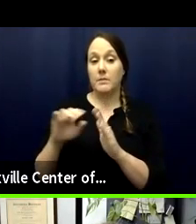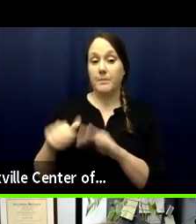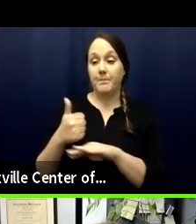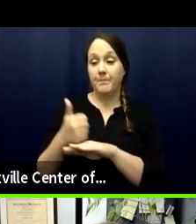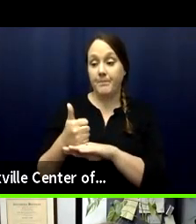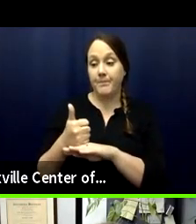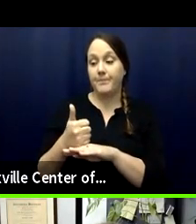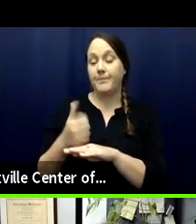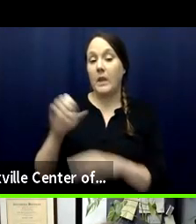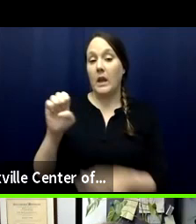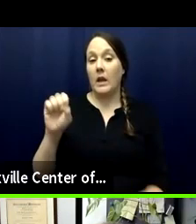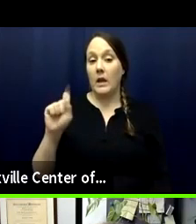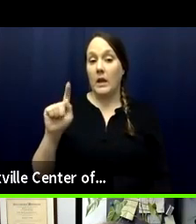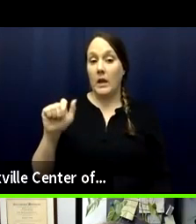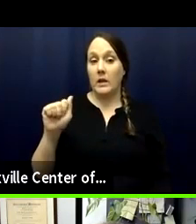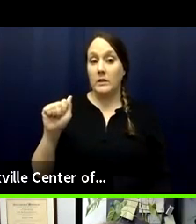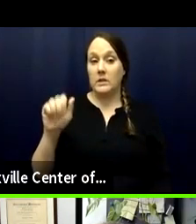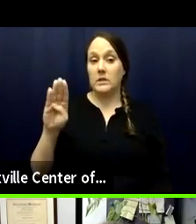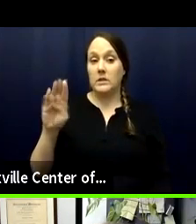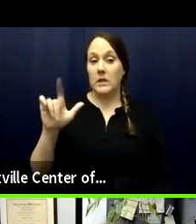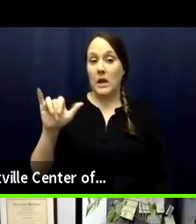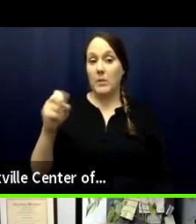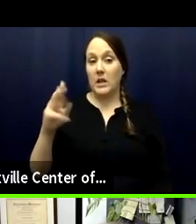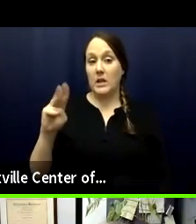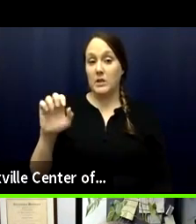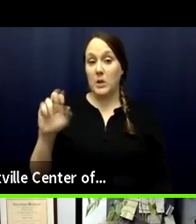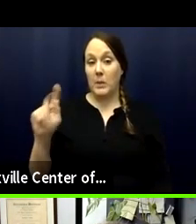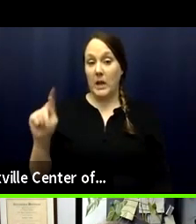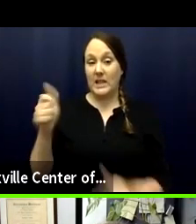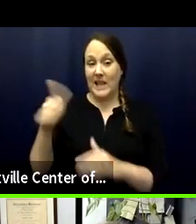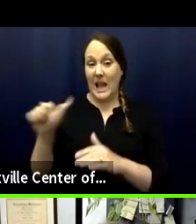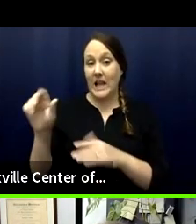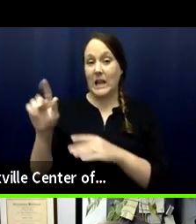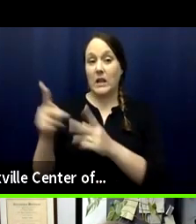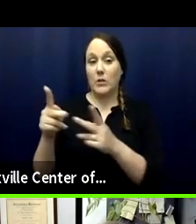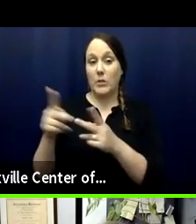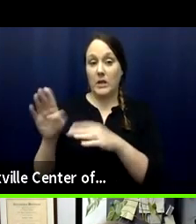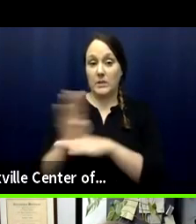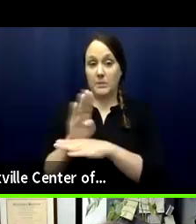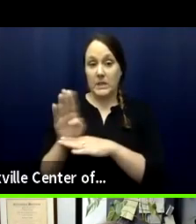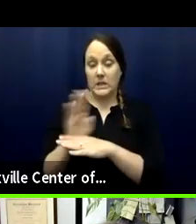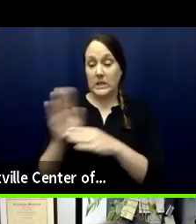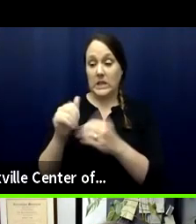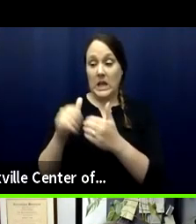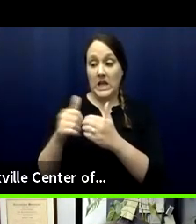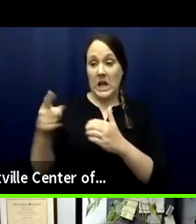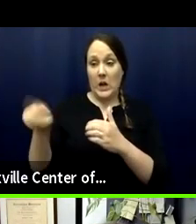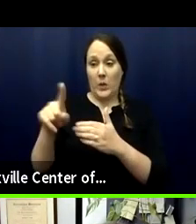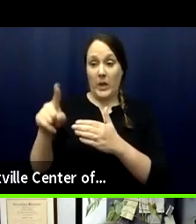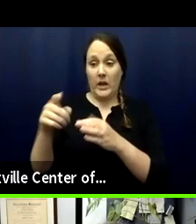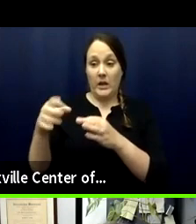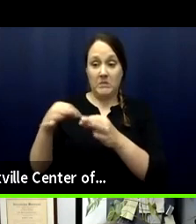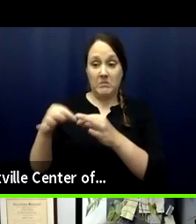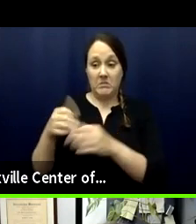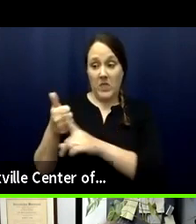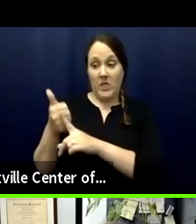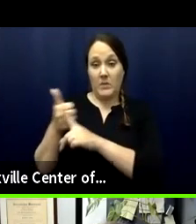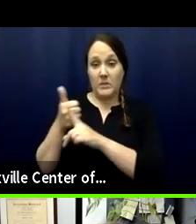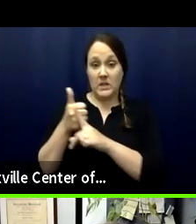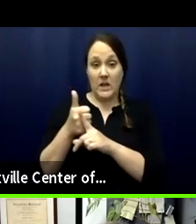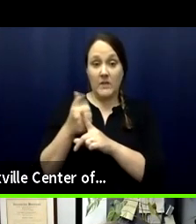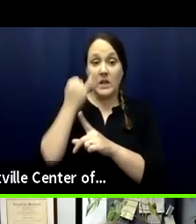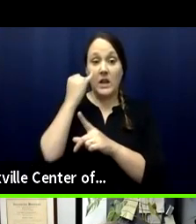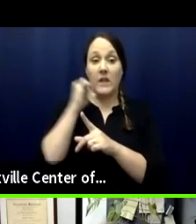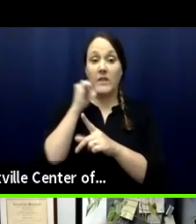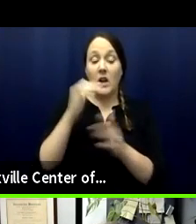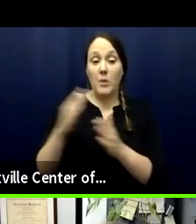establishment is any of these businesses, however they may define themselves, unless it markets prepared food to customers or